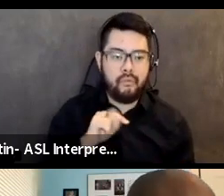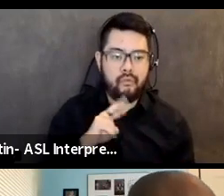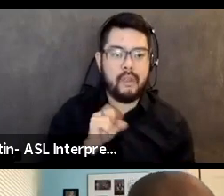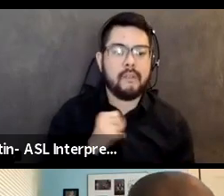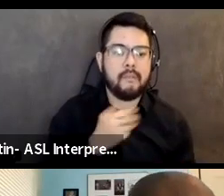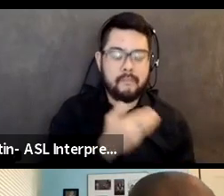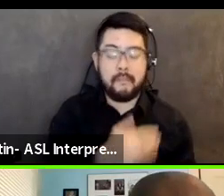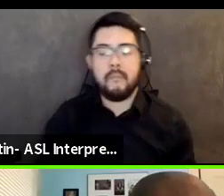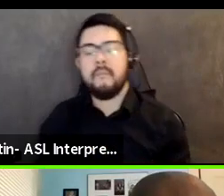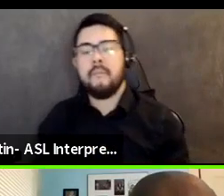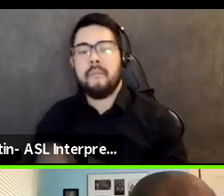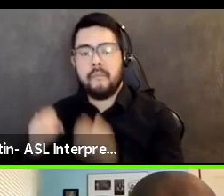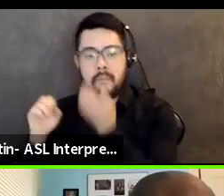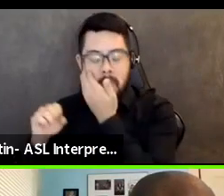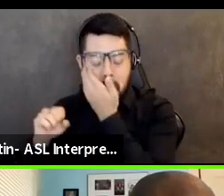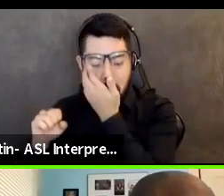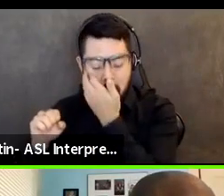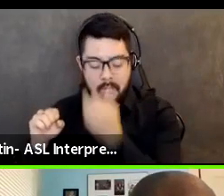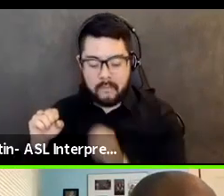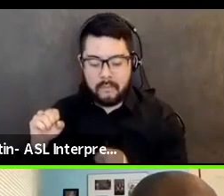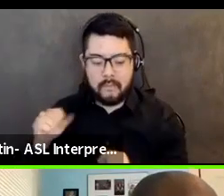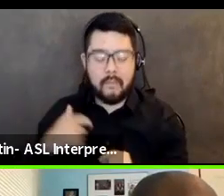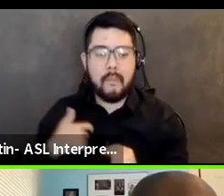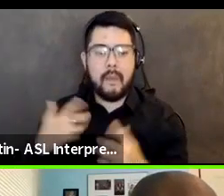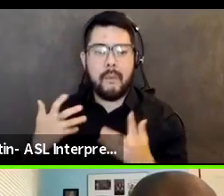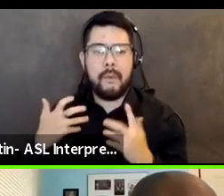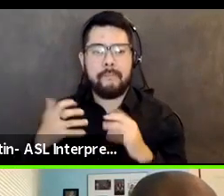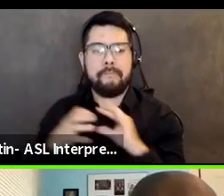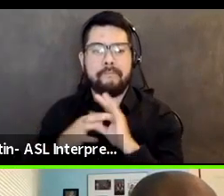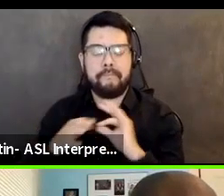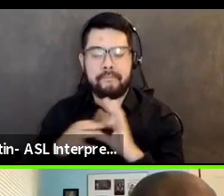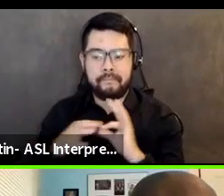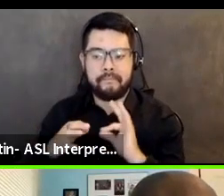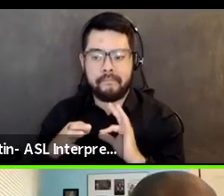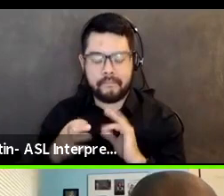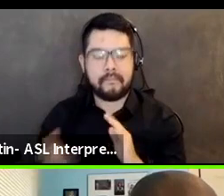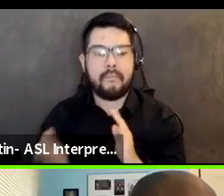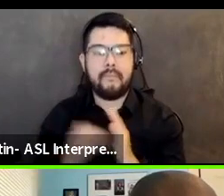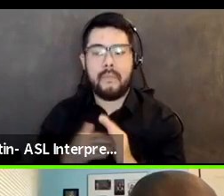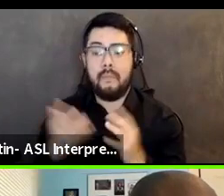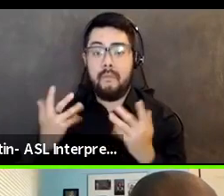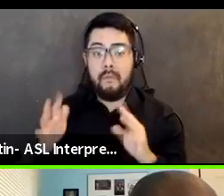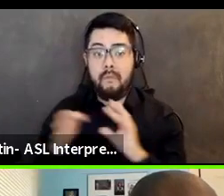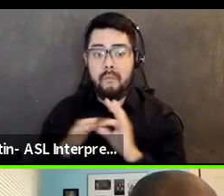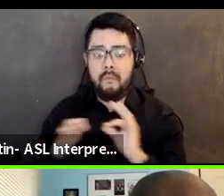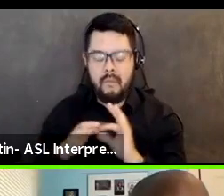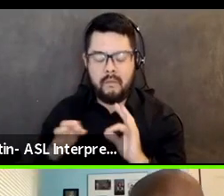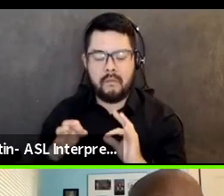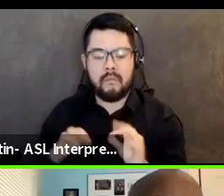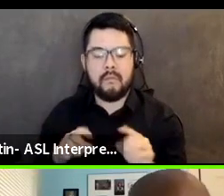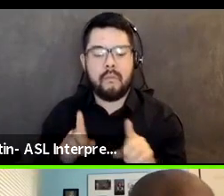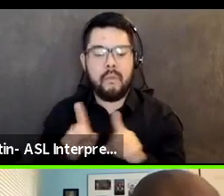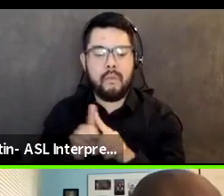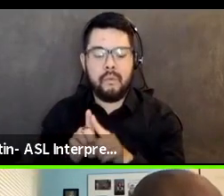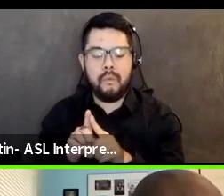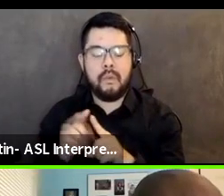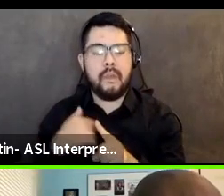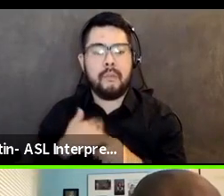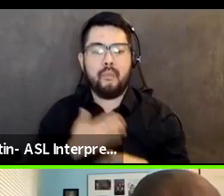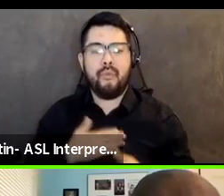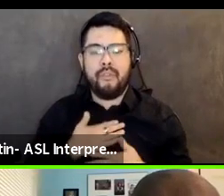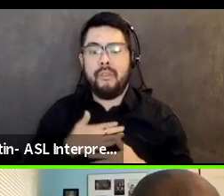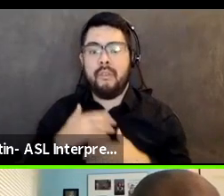uh yes um i just want to state that again as i stated earlier and i appreciate uh vice president revelery's